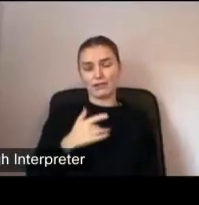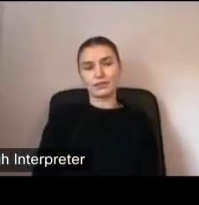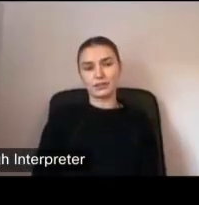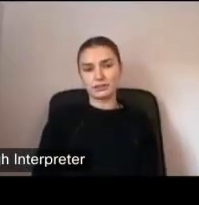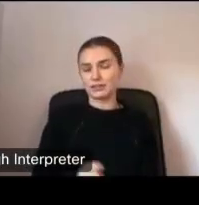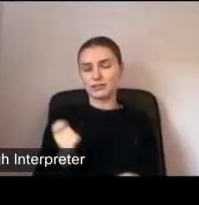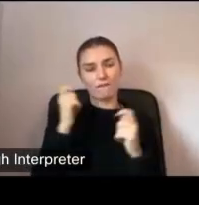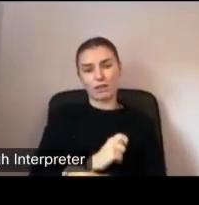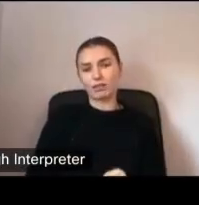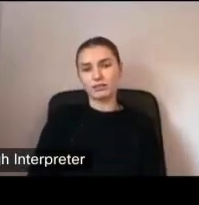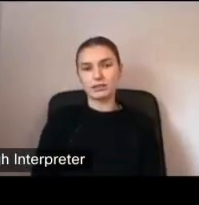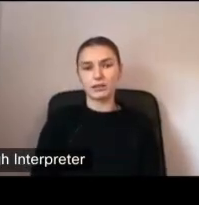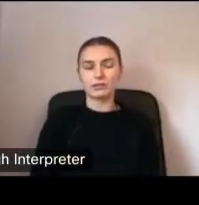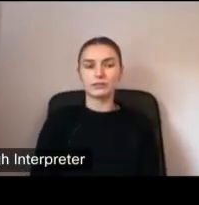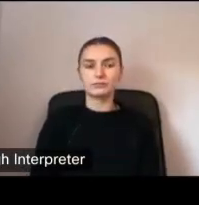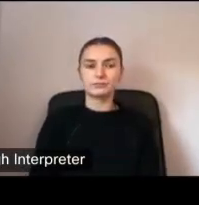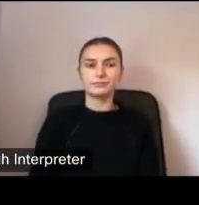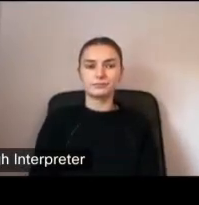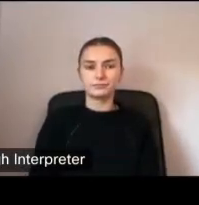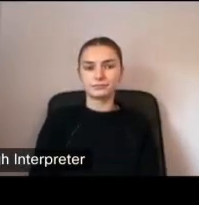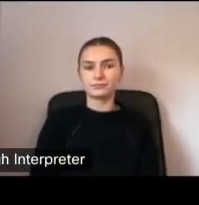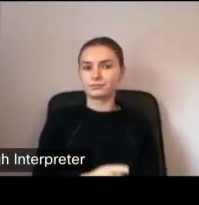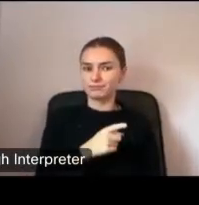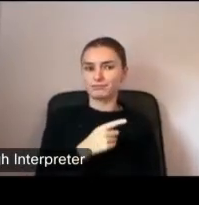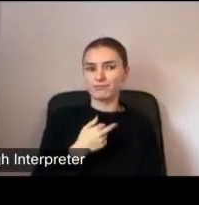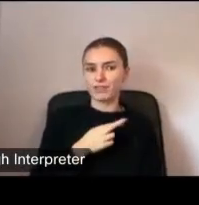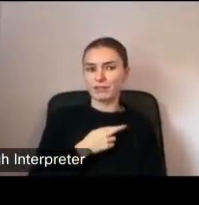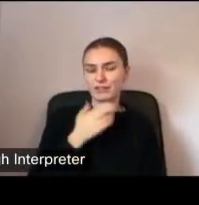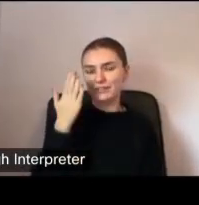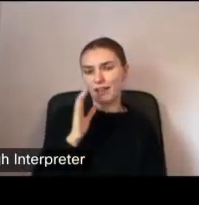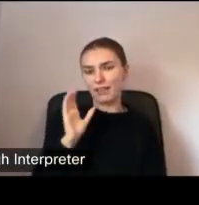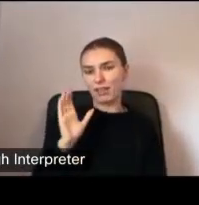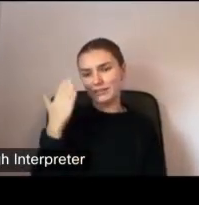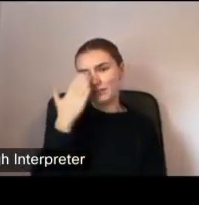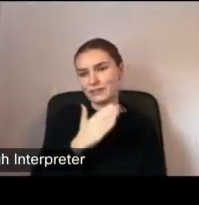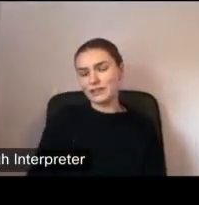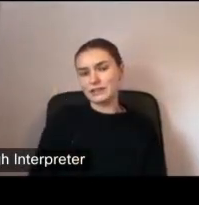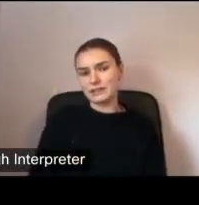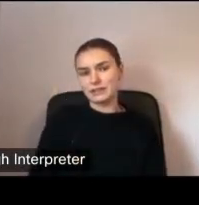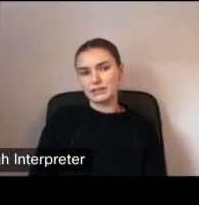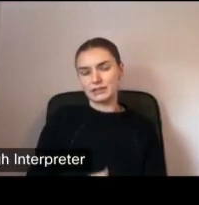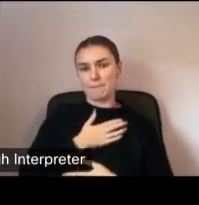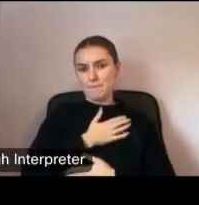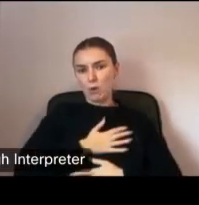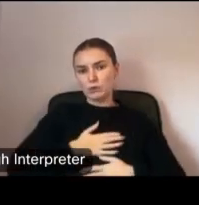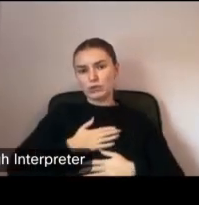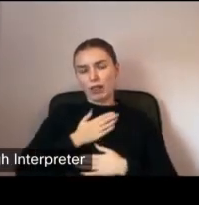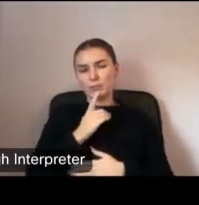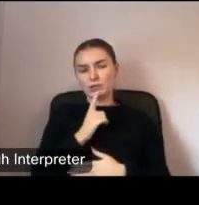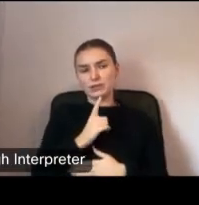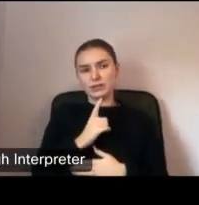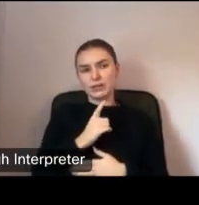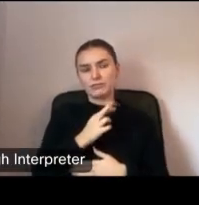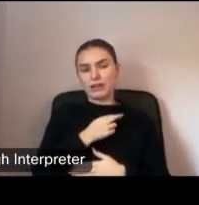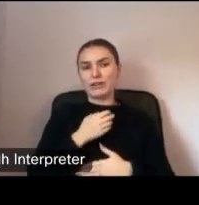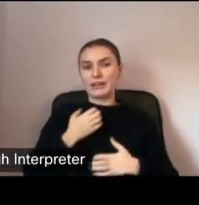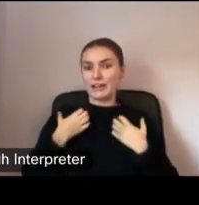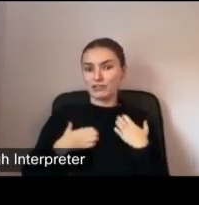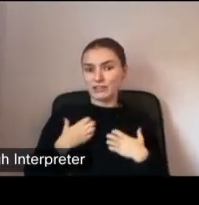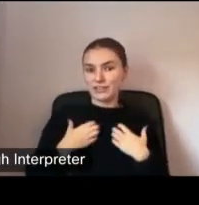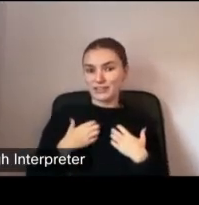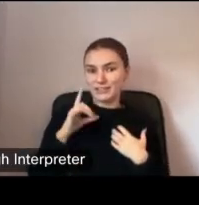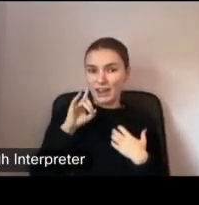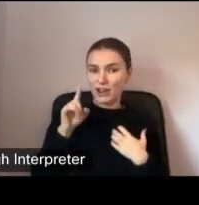awful. It's tragic. Yeah, it's a bit emotional, but it's really interesting to hear